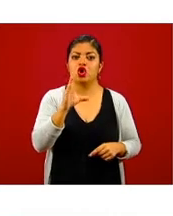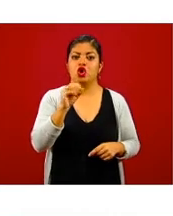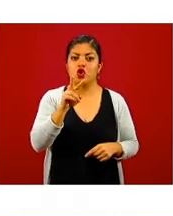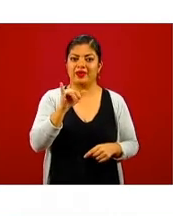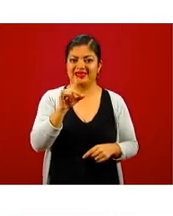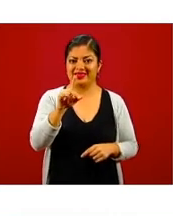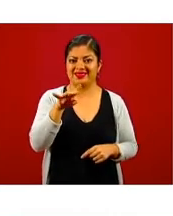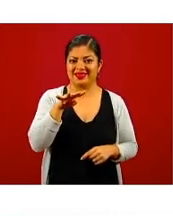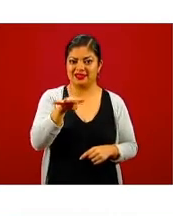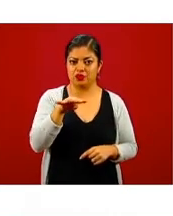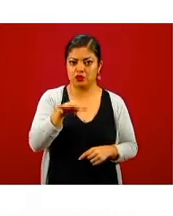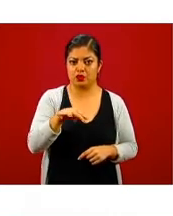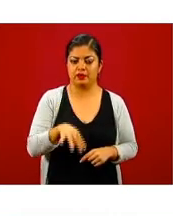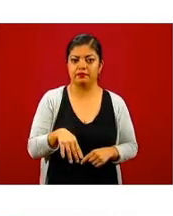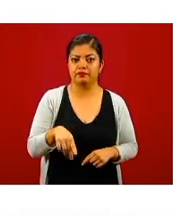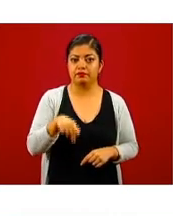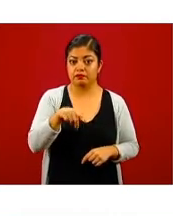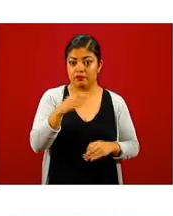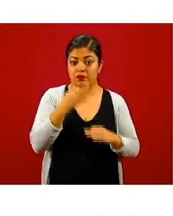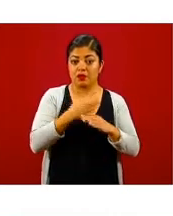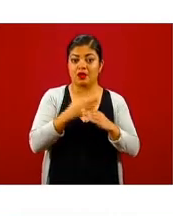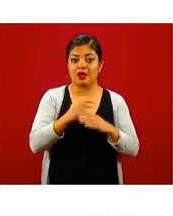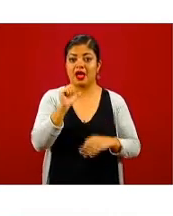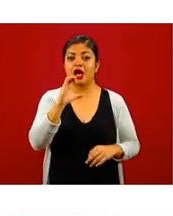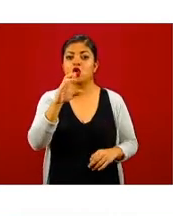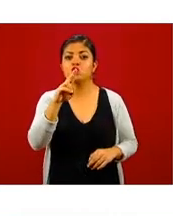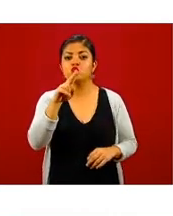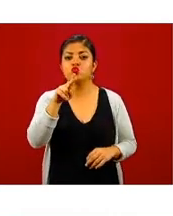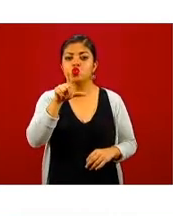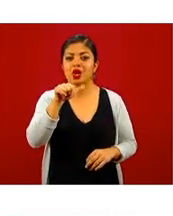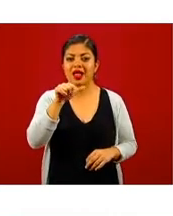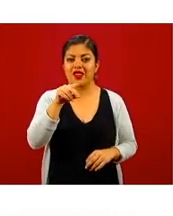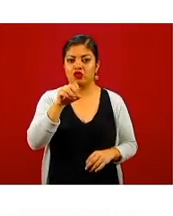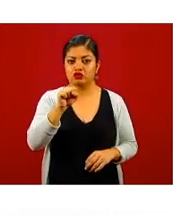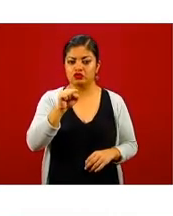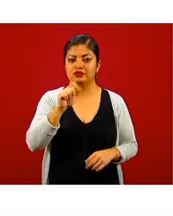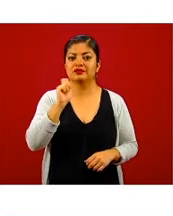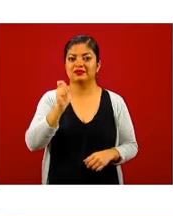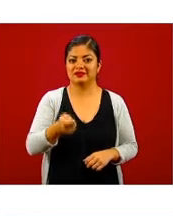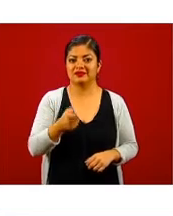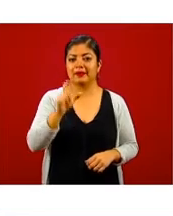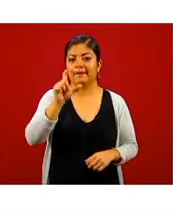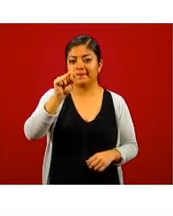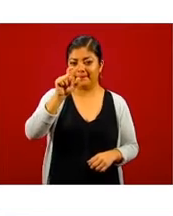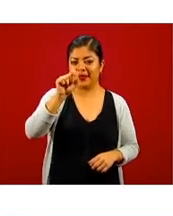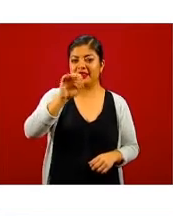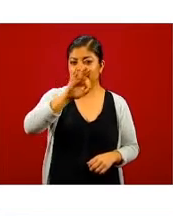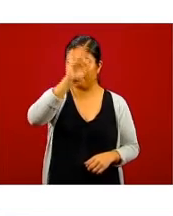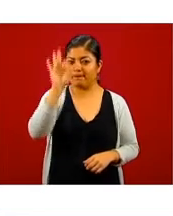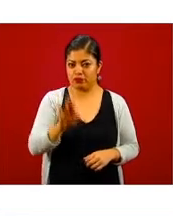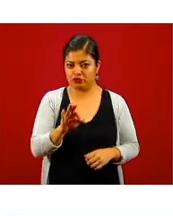active confirmed cases since the beginning of the COVID-19 pandemic in Mexico.